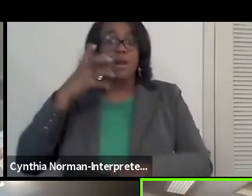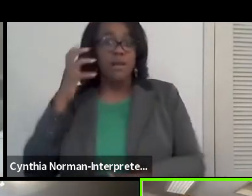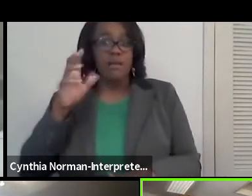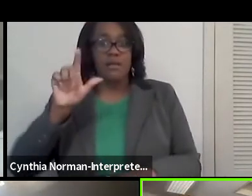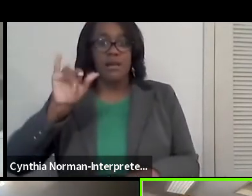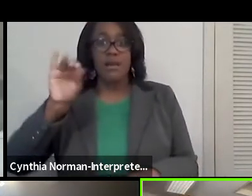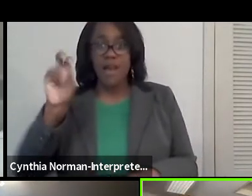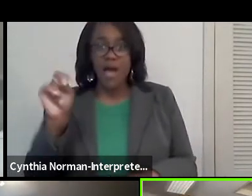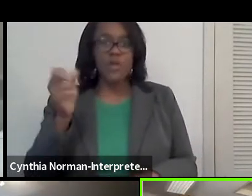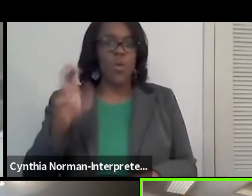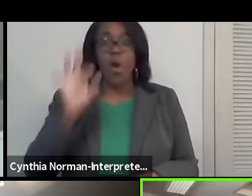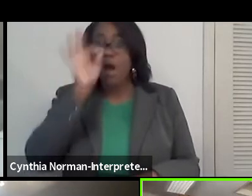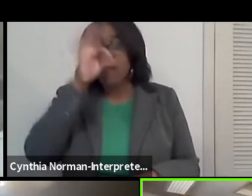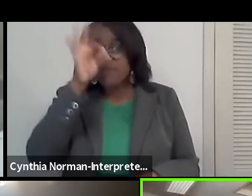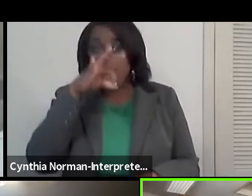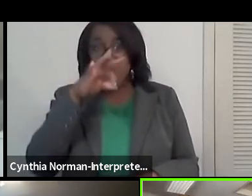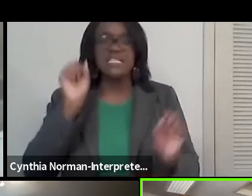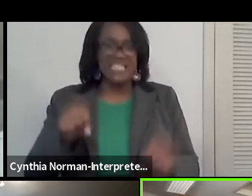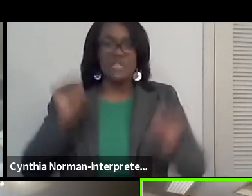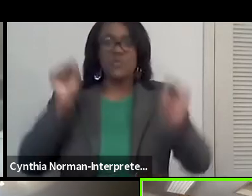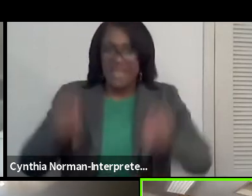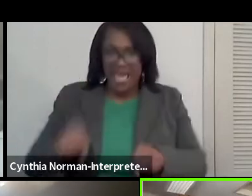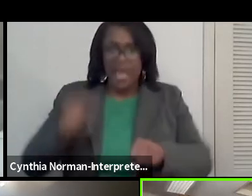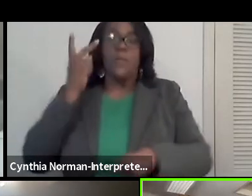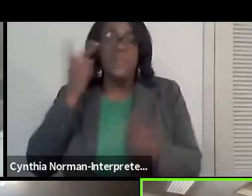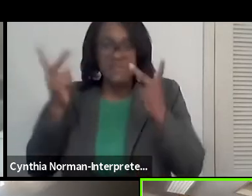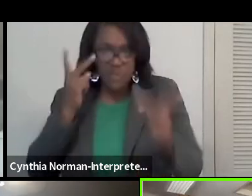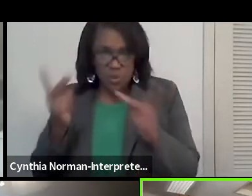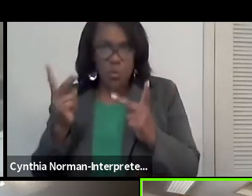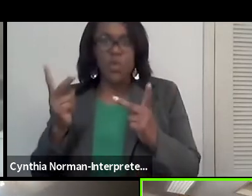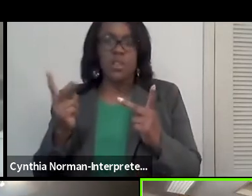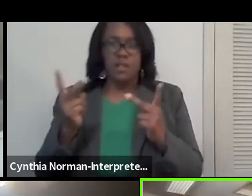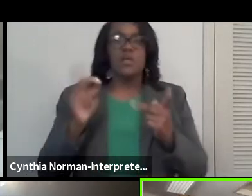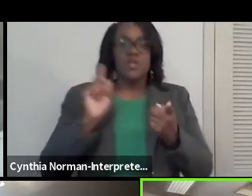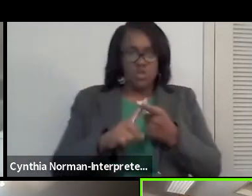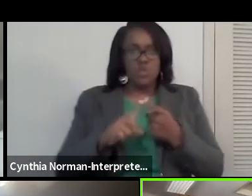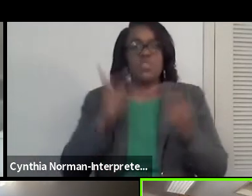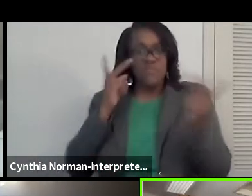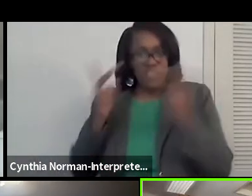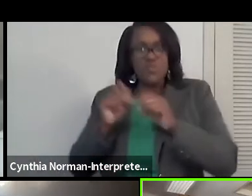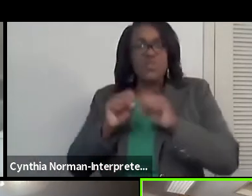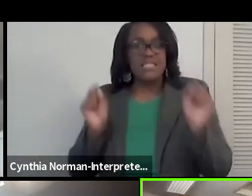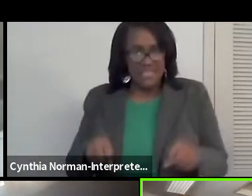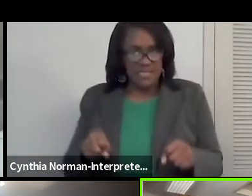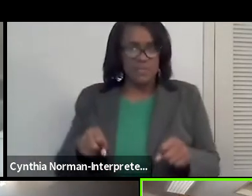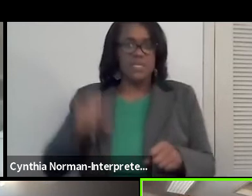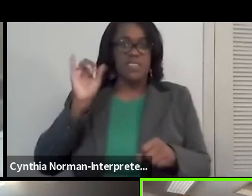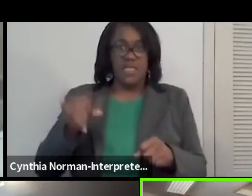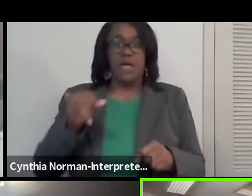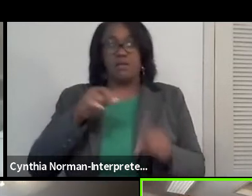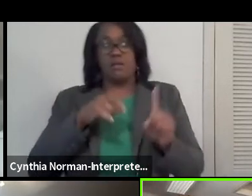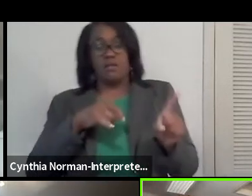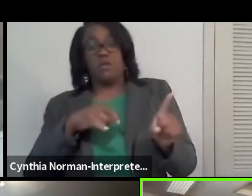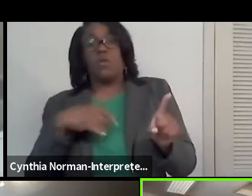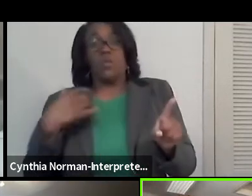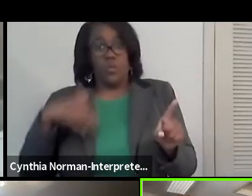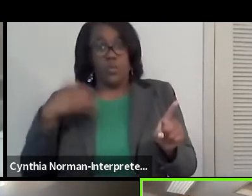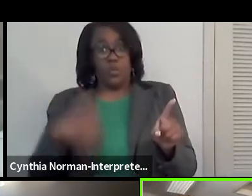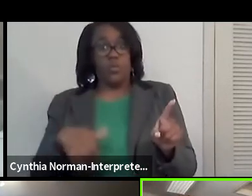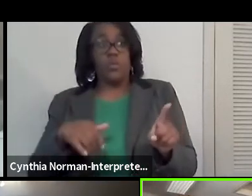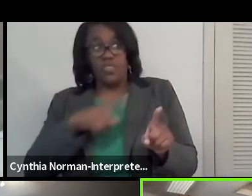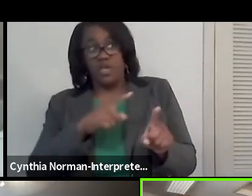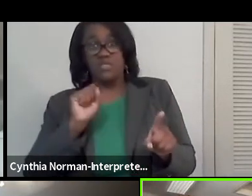need to be able to be visual to the, be visible to the visual systems that bears and mountain lions and foxes have.